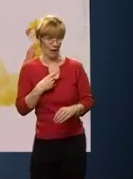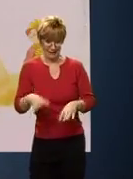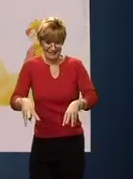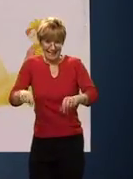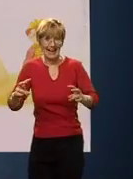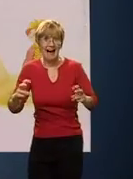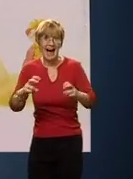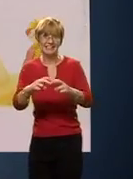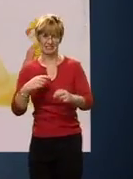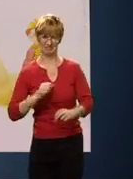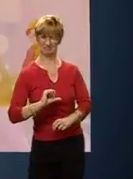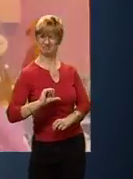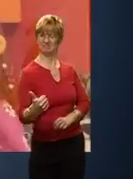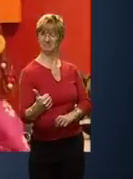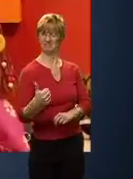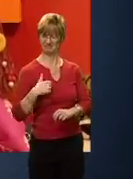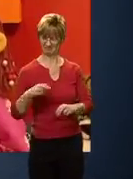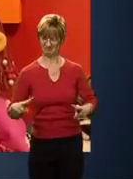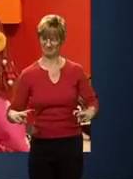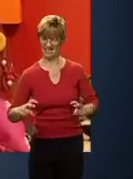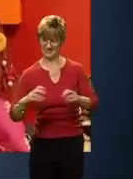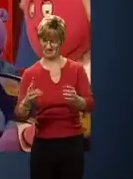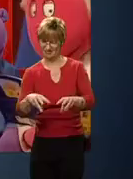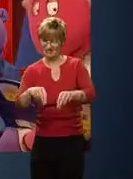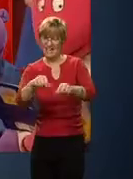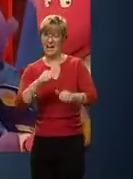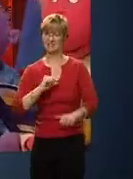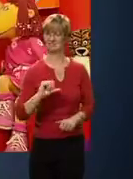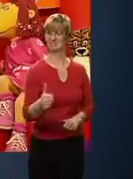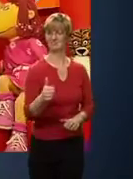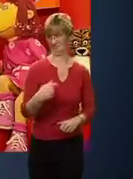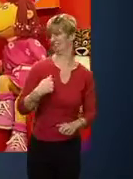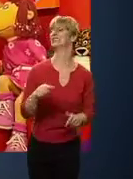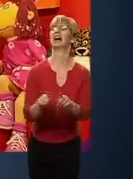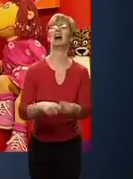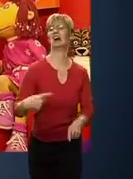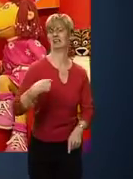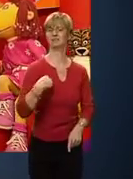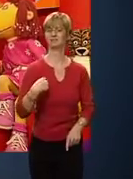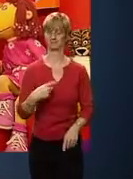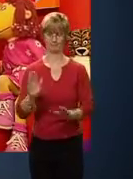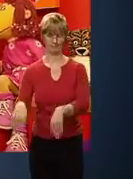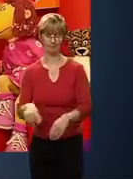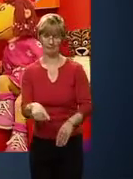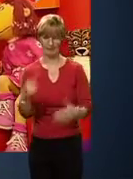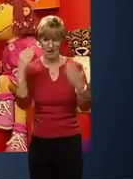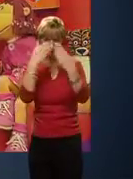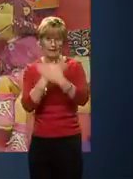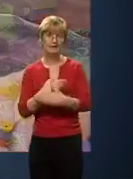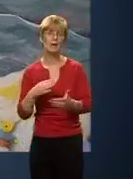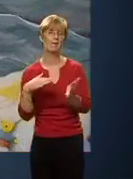sand castle instead? I'm really good at making sand castles. Oh, me too. That night, Millie dreamt of the